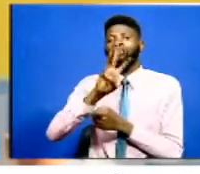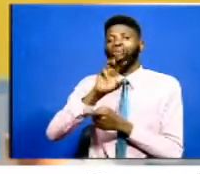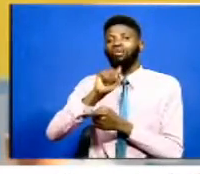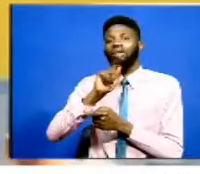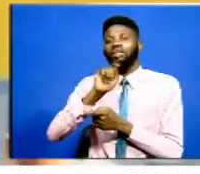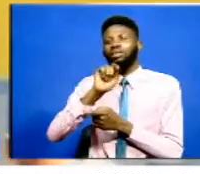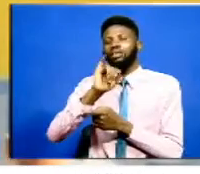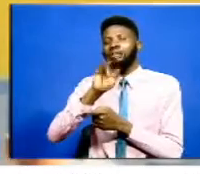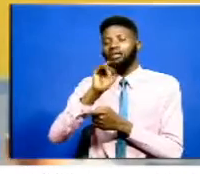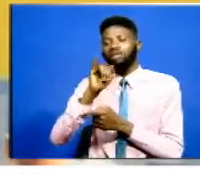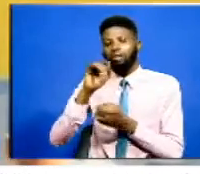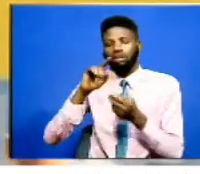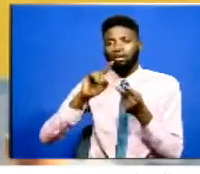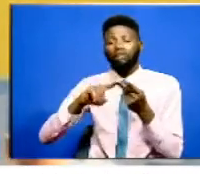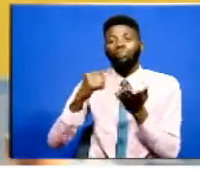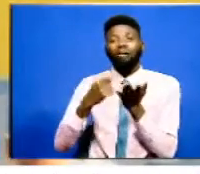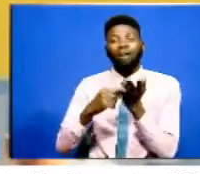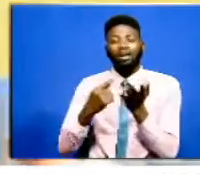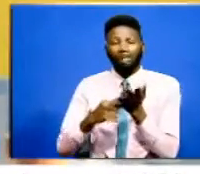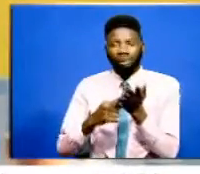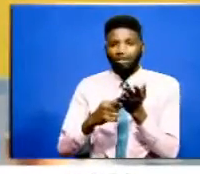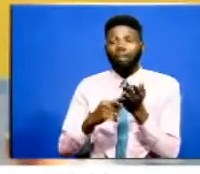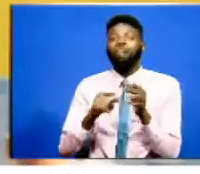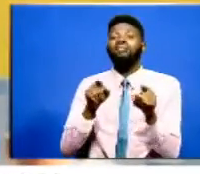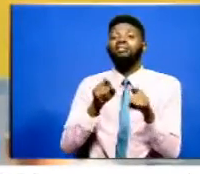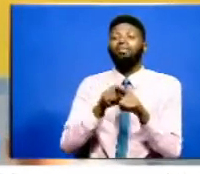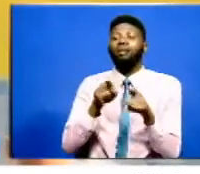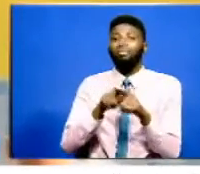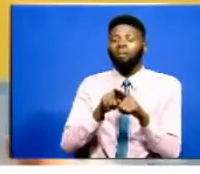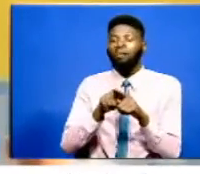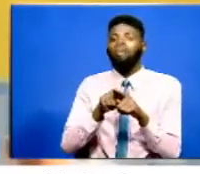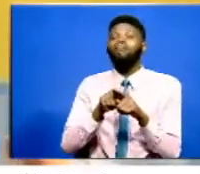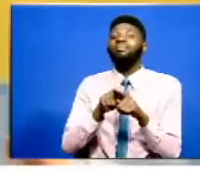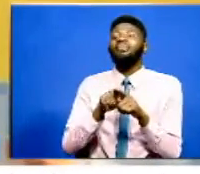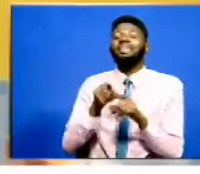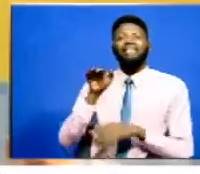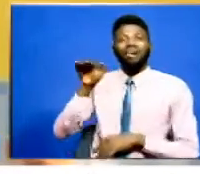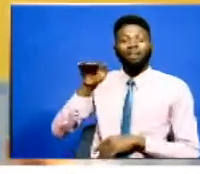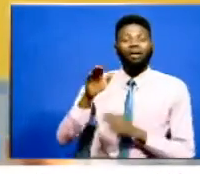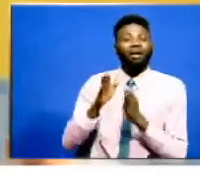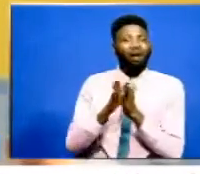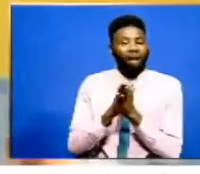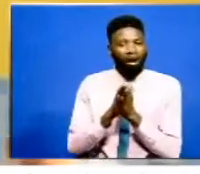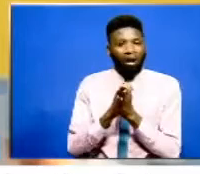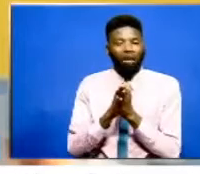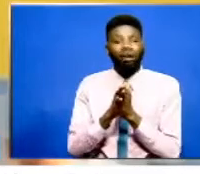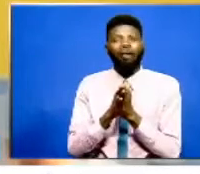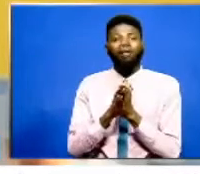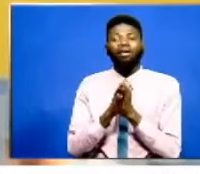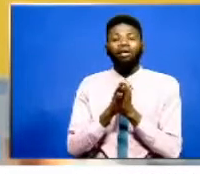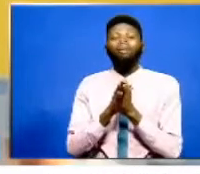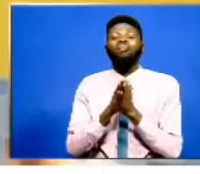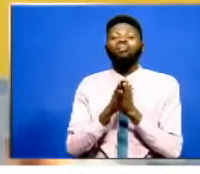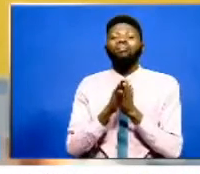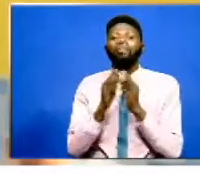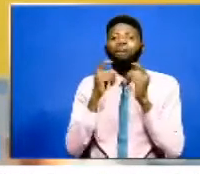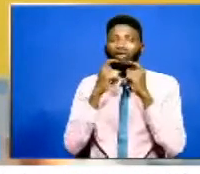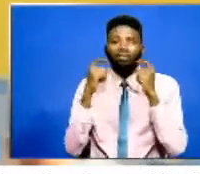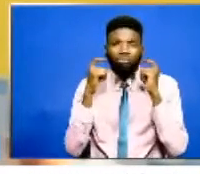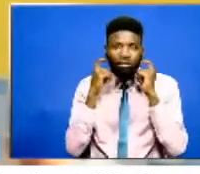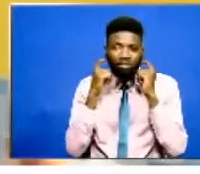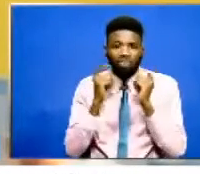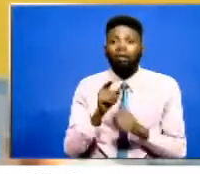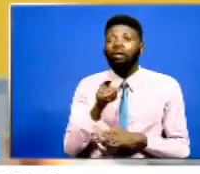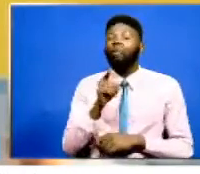Uganda, Zambia, and Mozambique. It will play a very critical role in